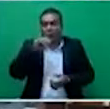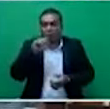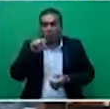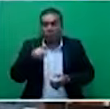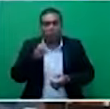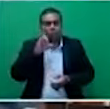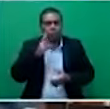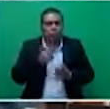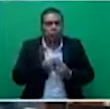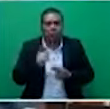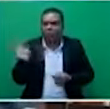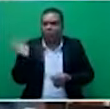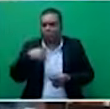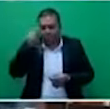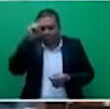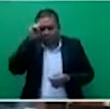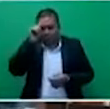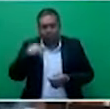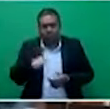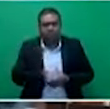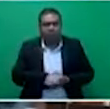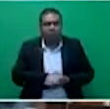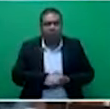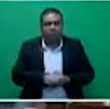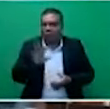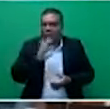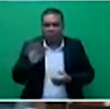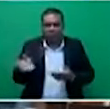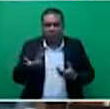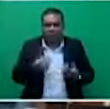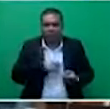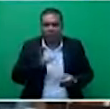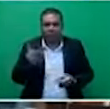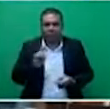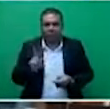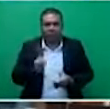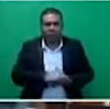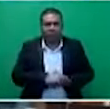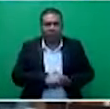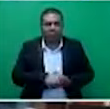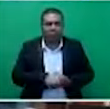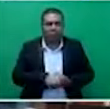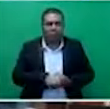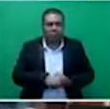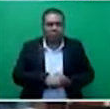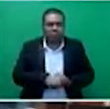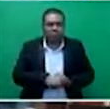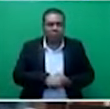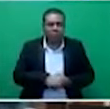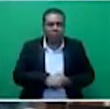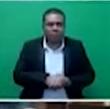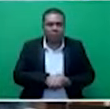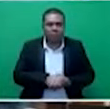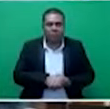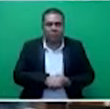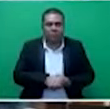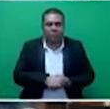prescriptions. Everybody knows that. They're not prescribing those to us, sir. They're not telling us to have these kind of austerity measures that they put in Greece or in Sri